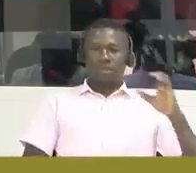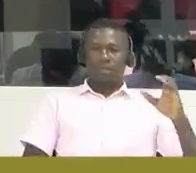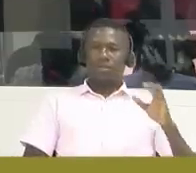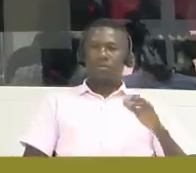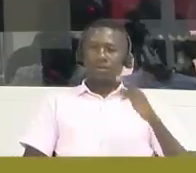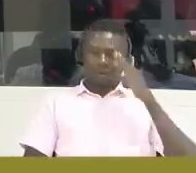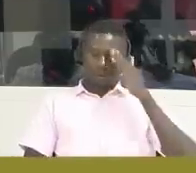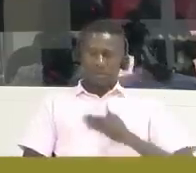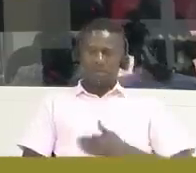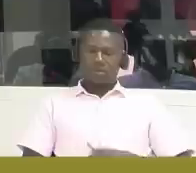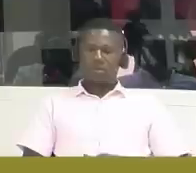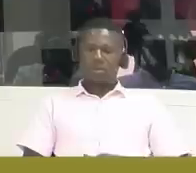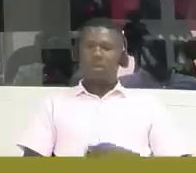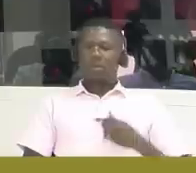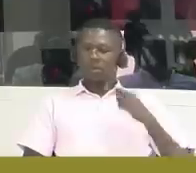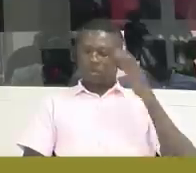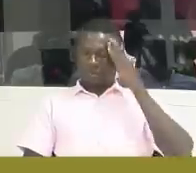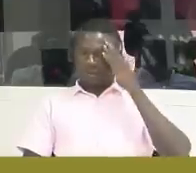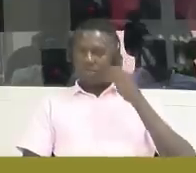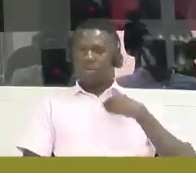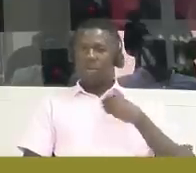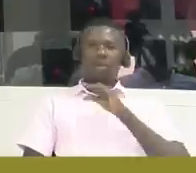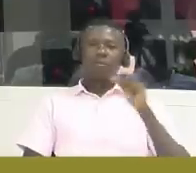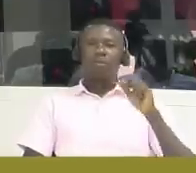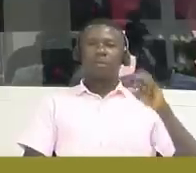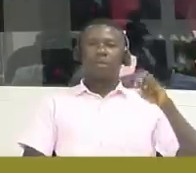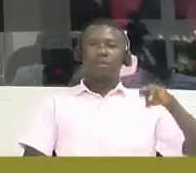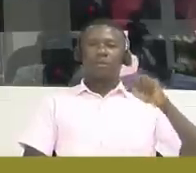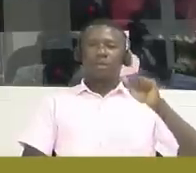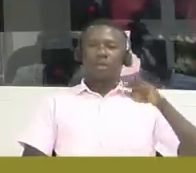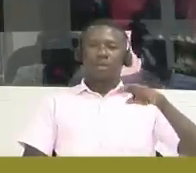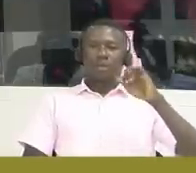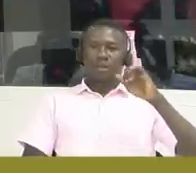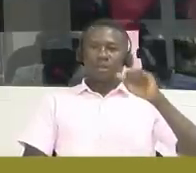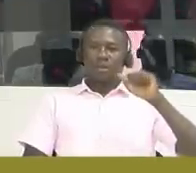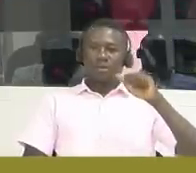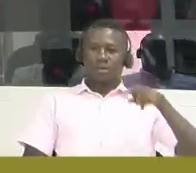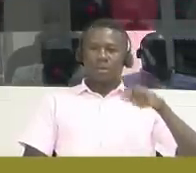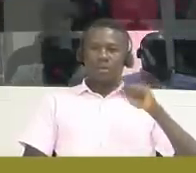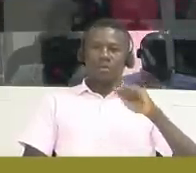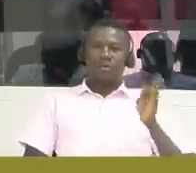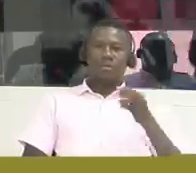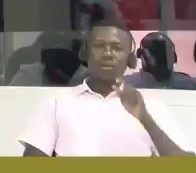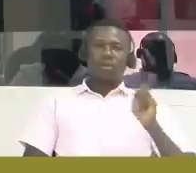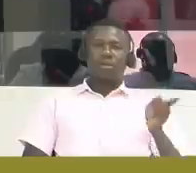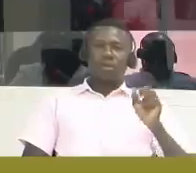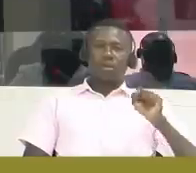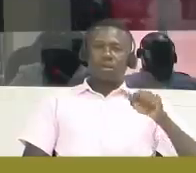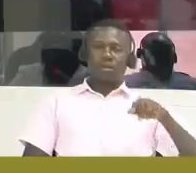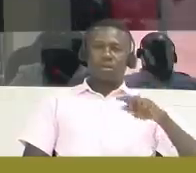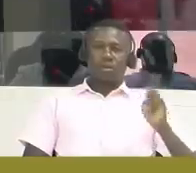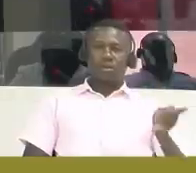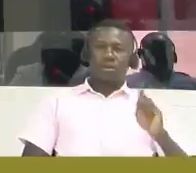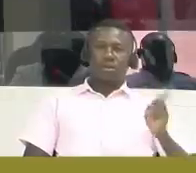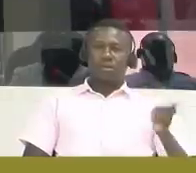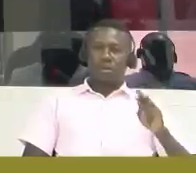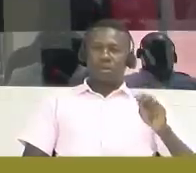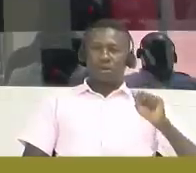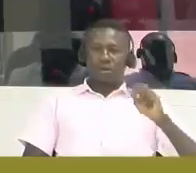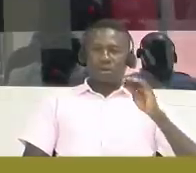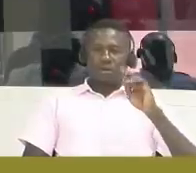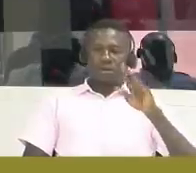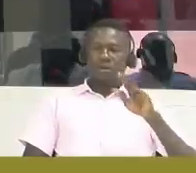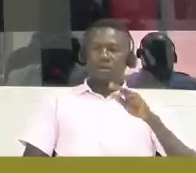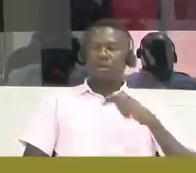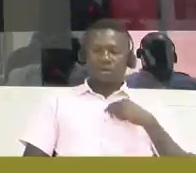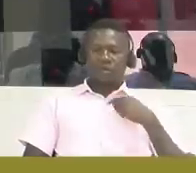As you already know, my name is Mariama Singate, and I'll be leading you on behalf of the Commission today.